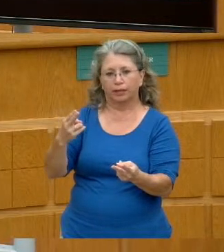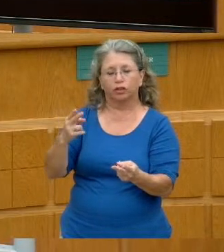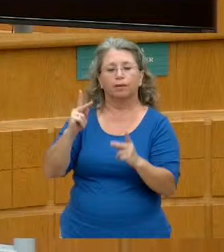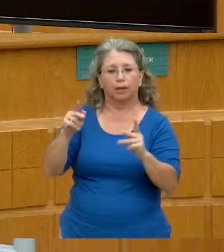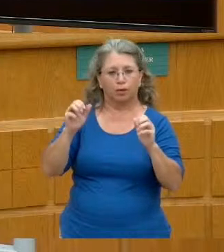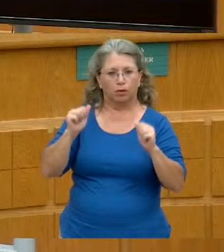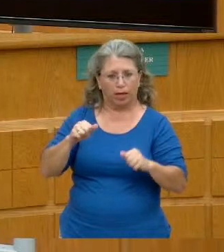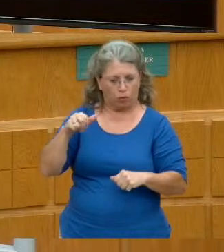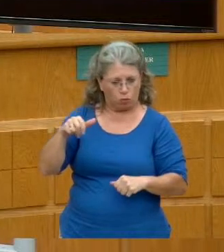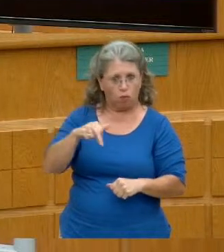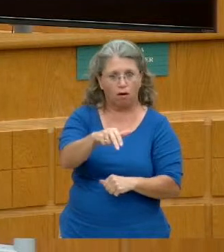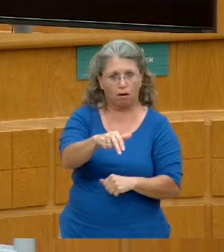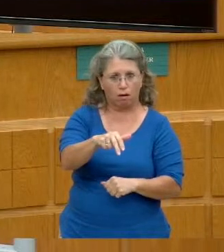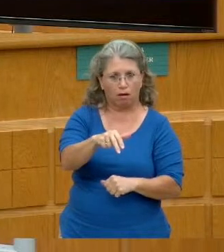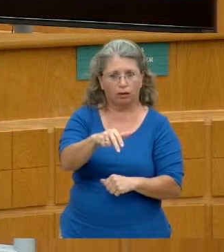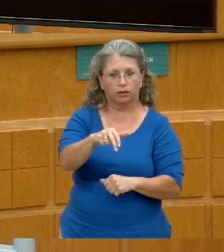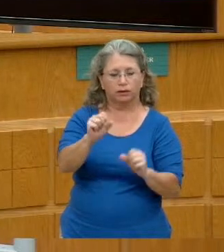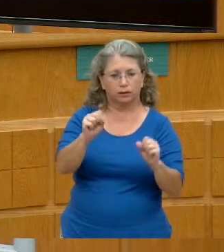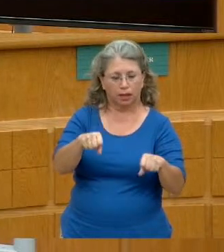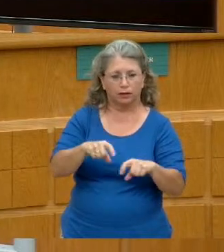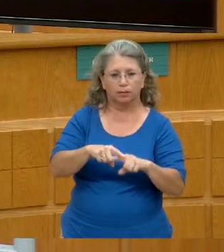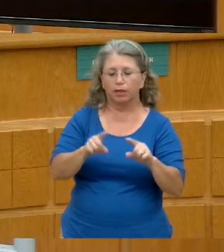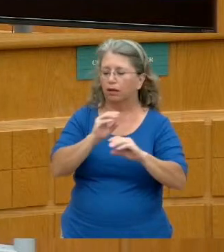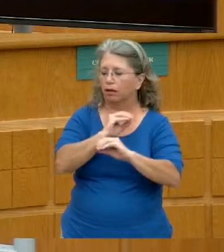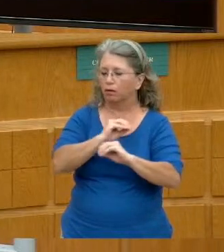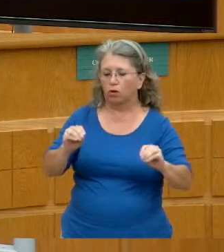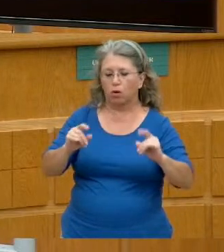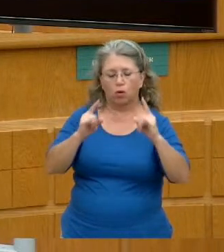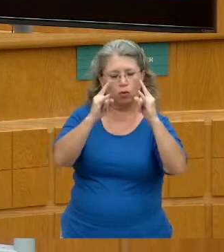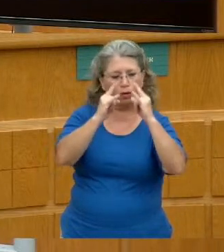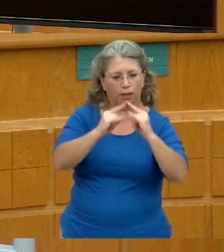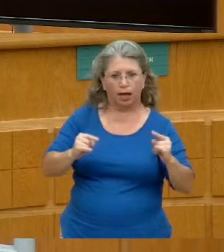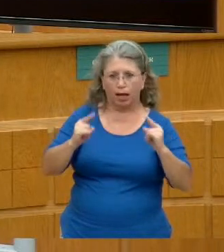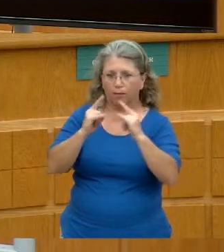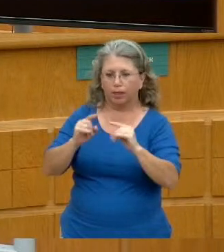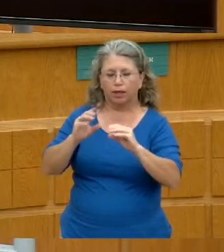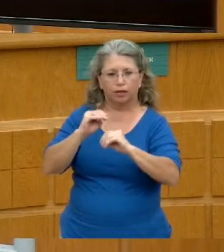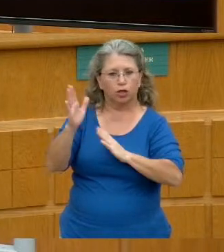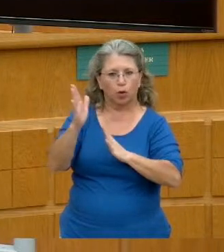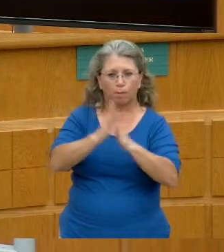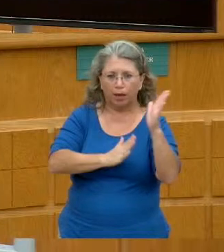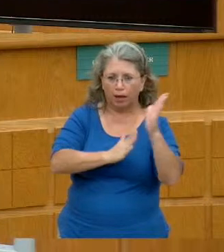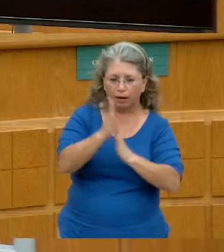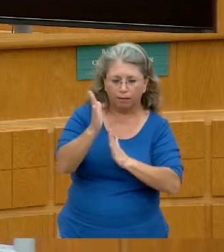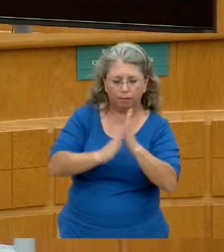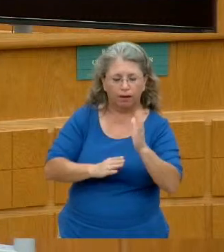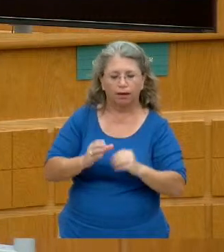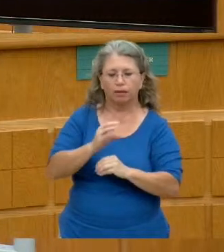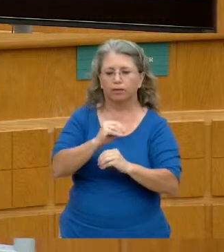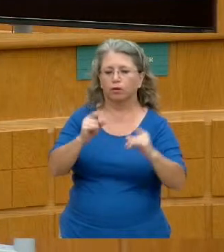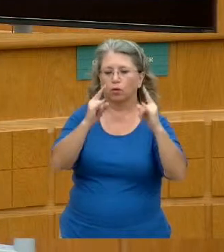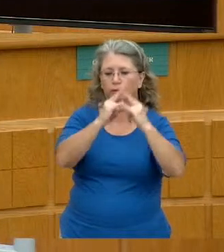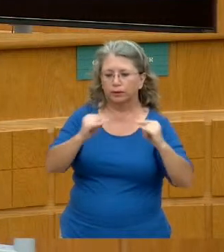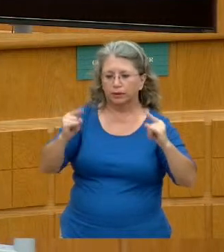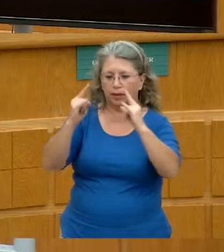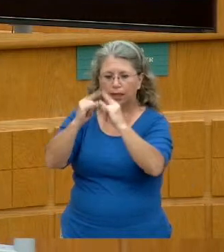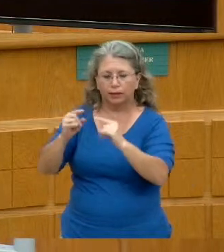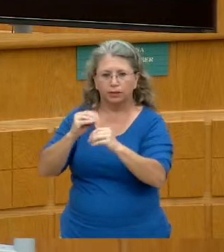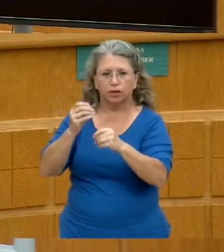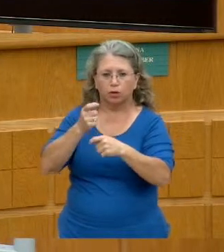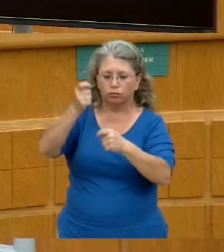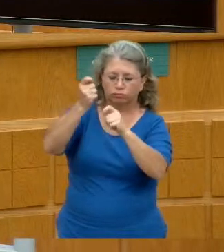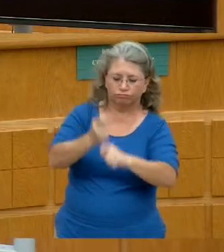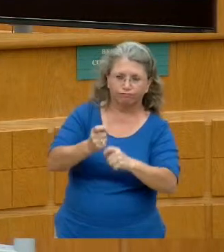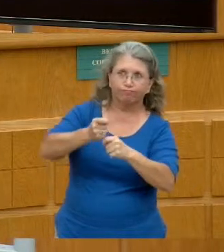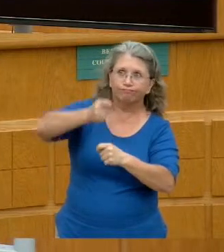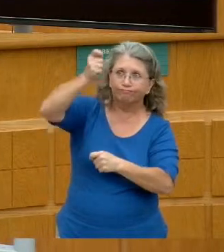but we don't want any camping or any picnicking, no tents, no umbrellas, no